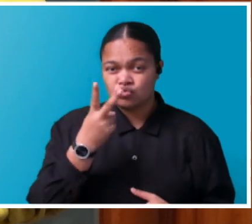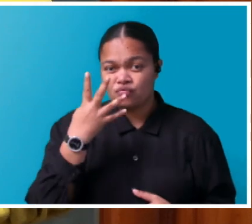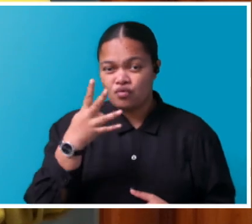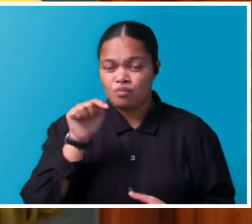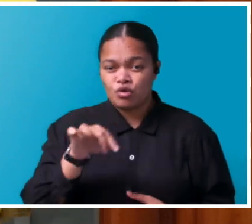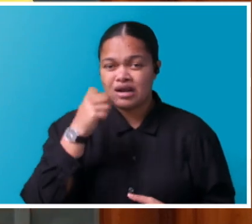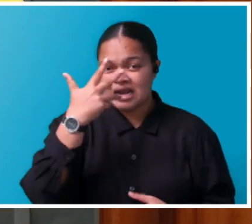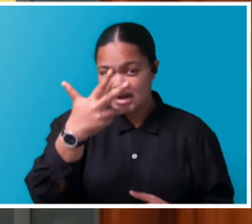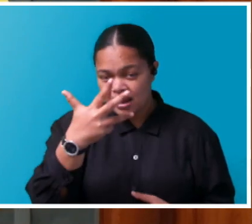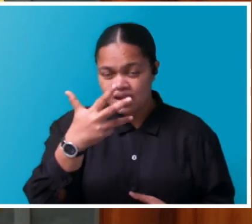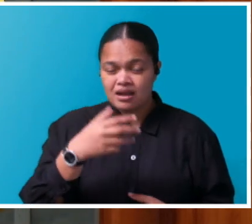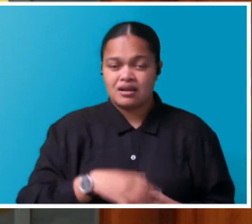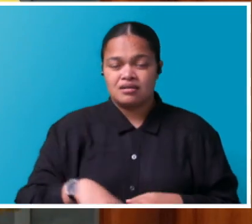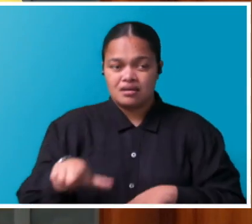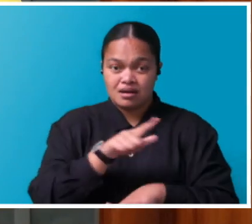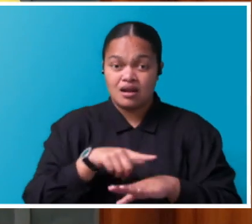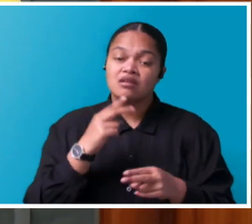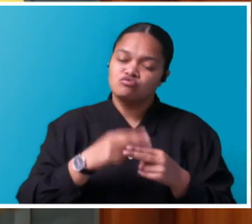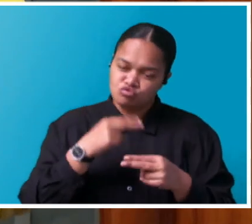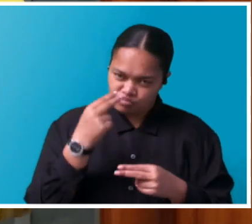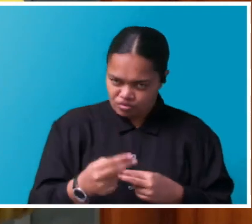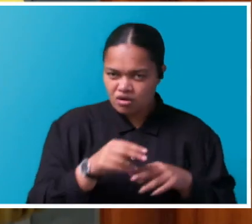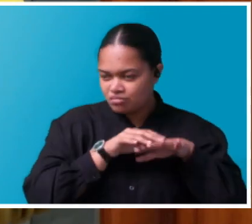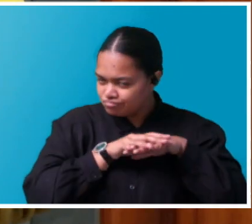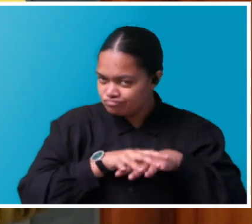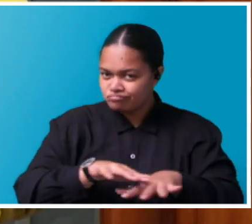2,224.96 hectares was replanted, which generated